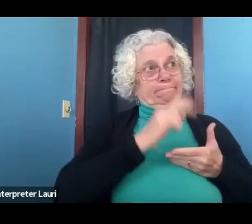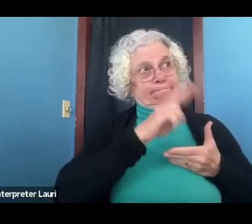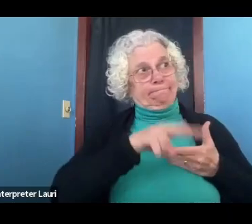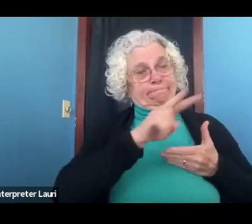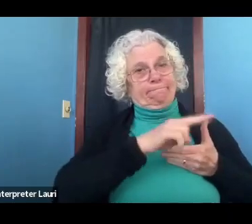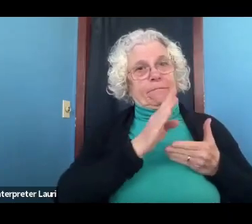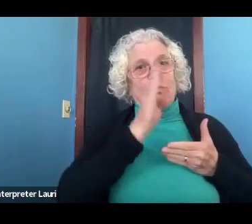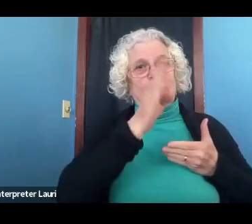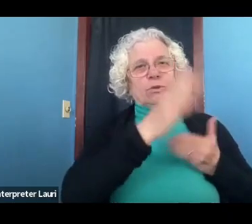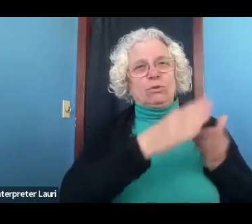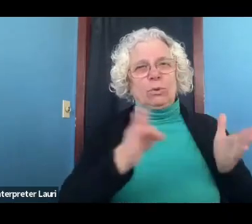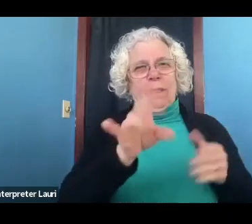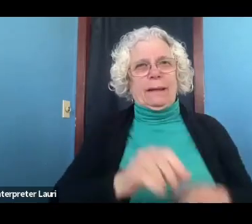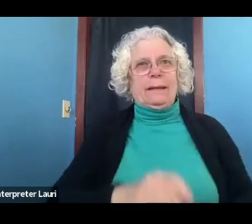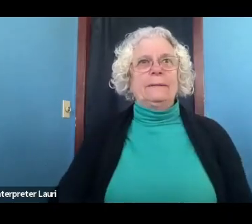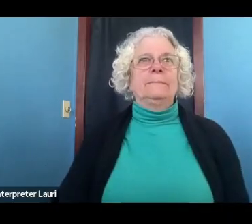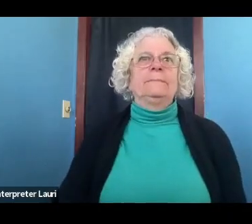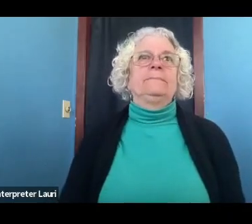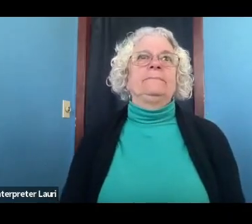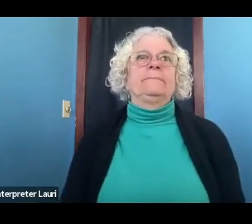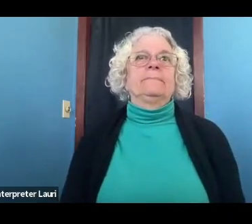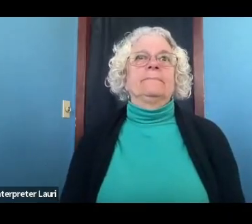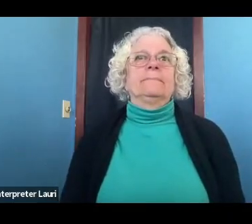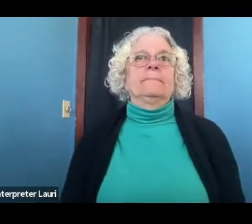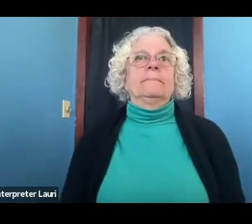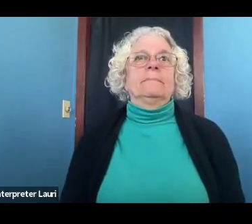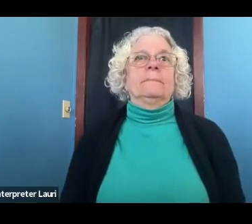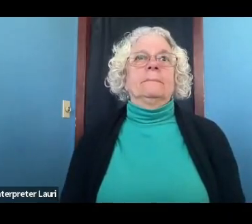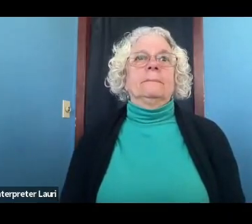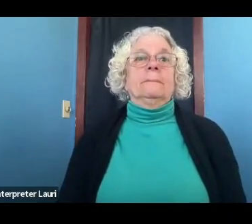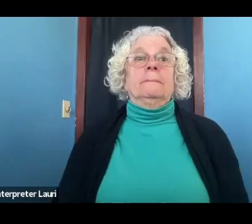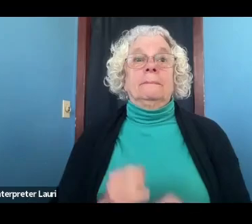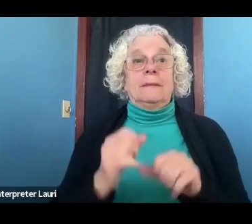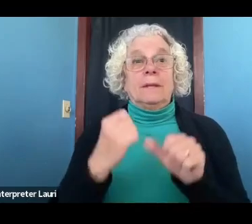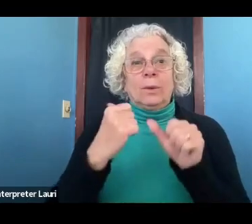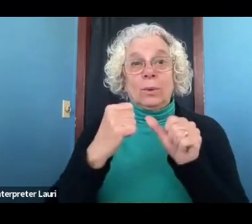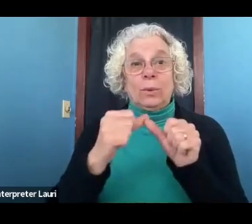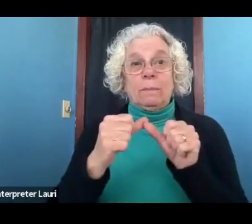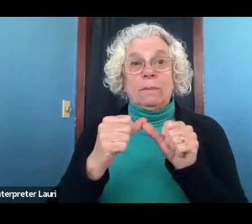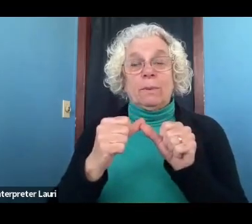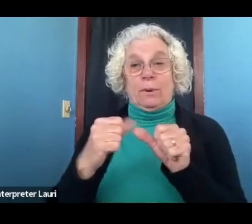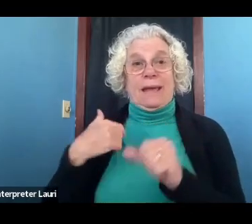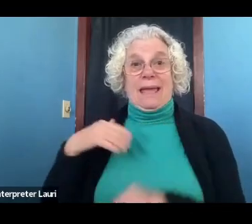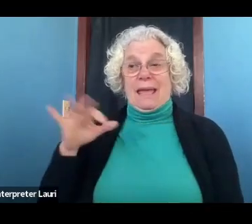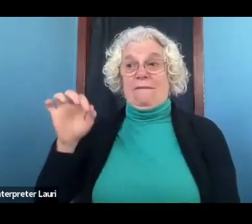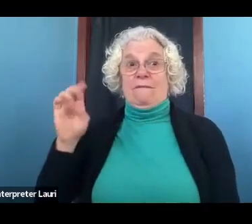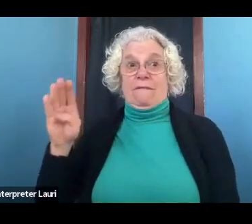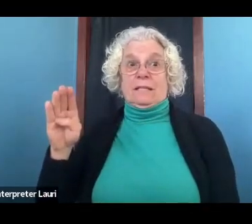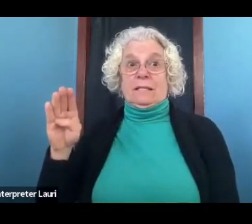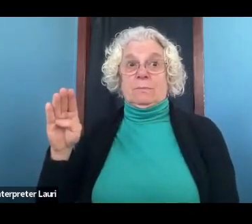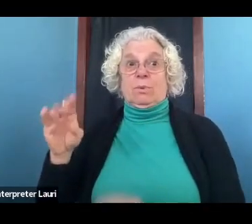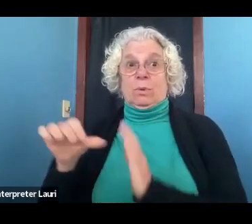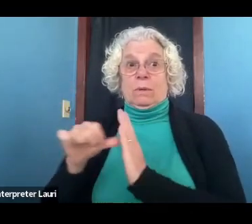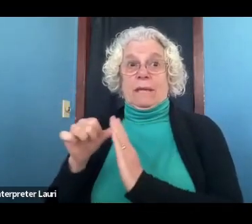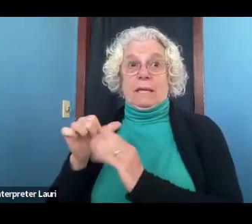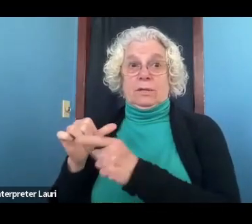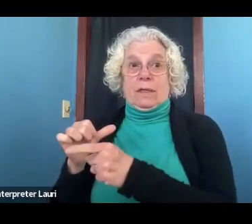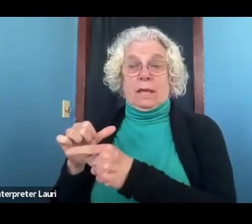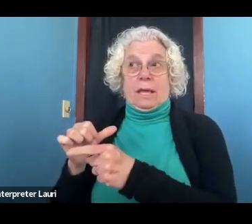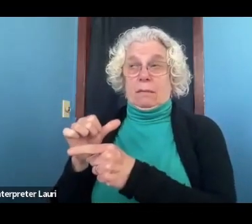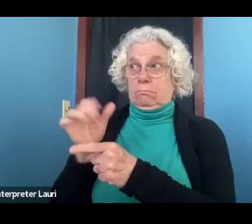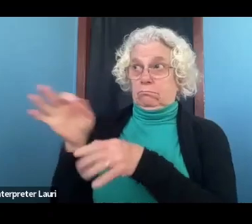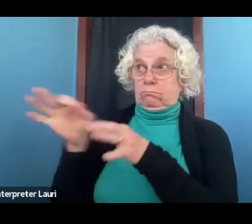planning future sessions. And then one last quick reminder is to visit our Facebook page for more information about